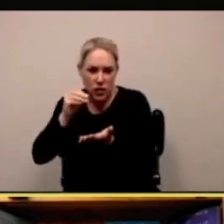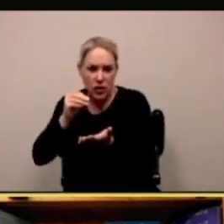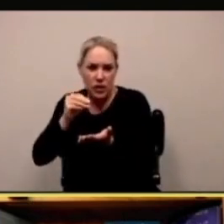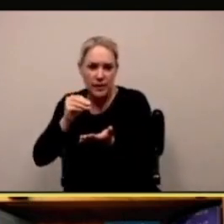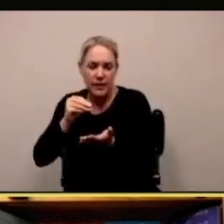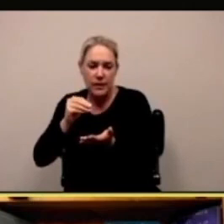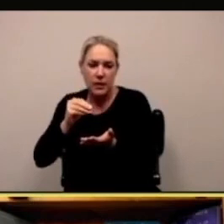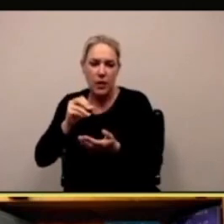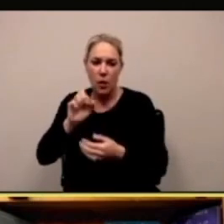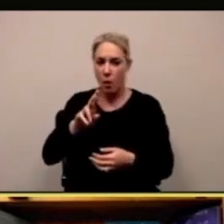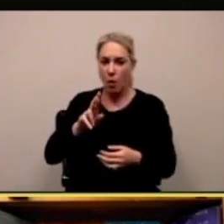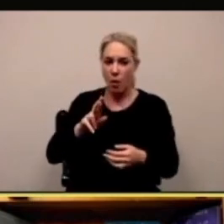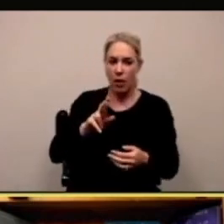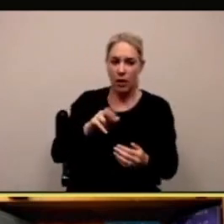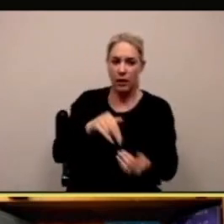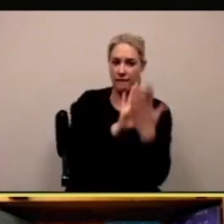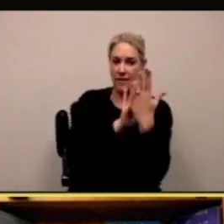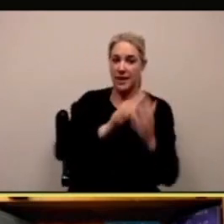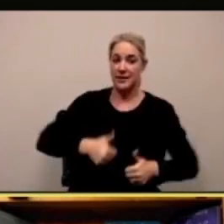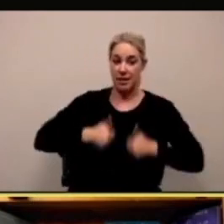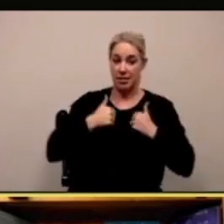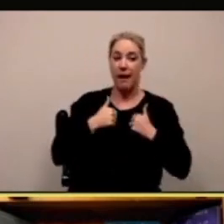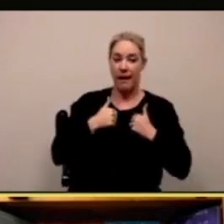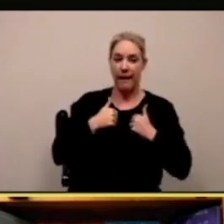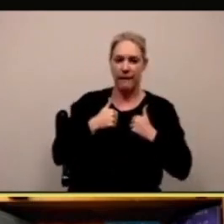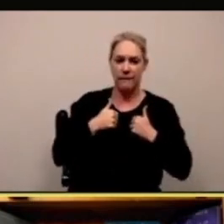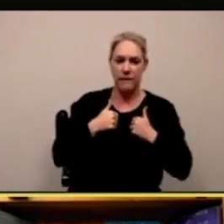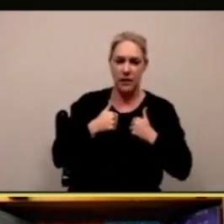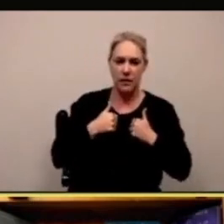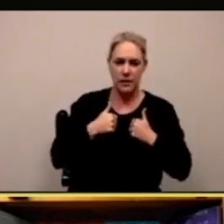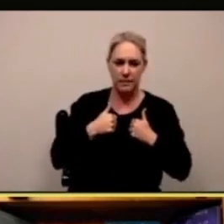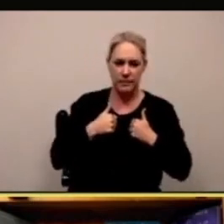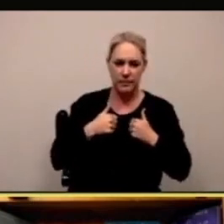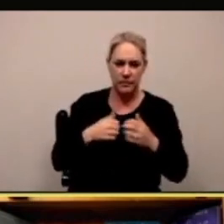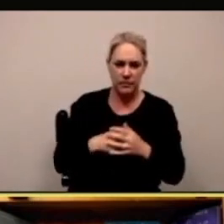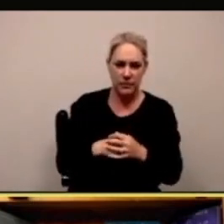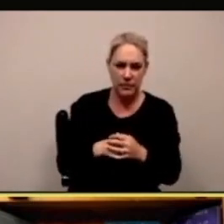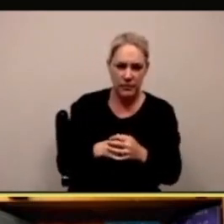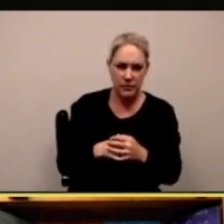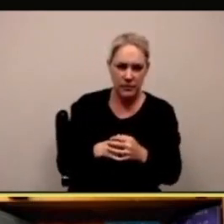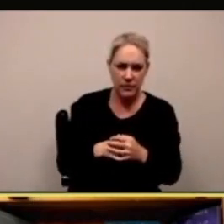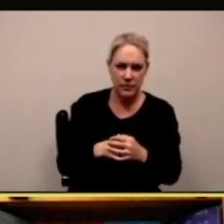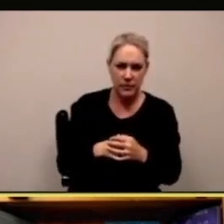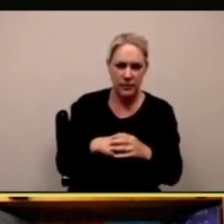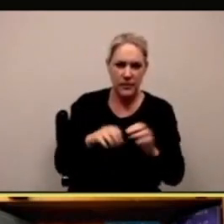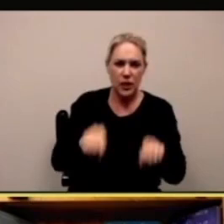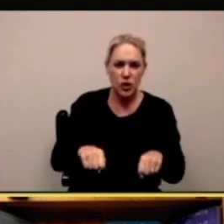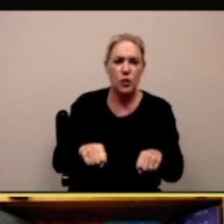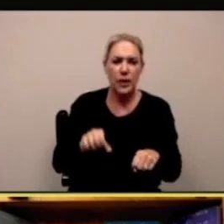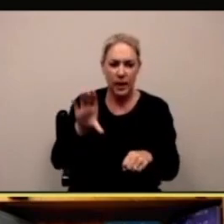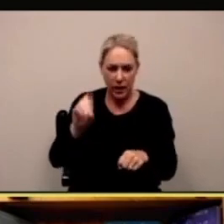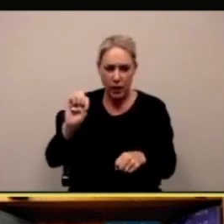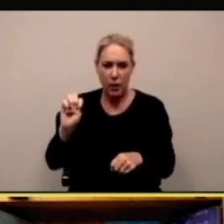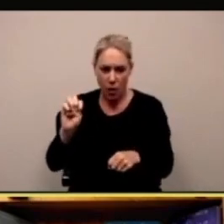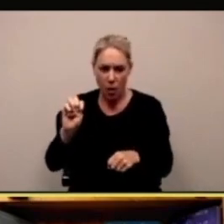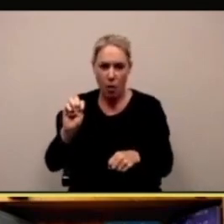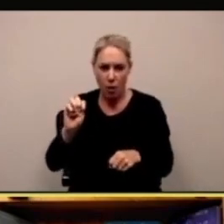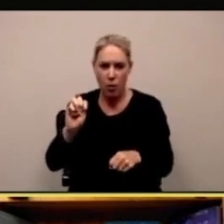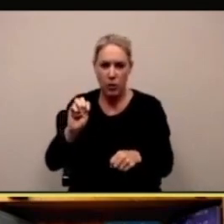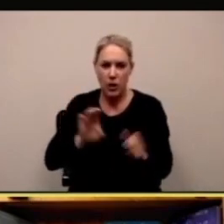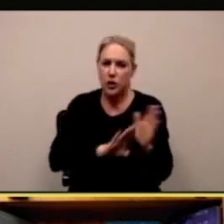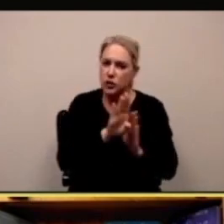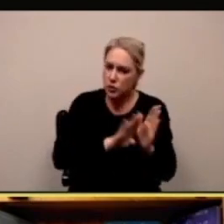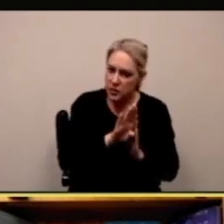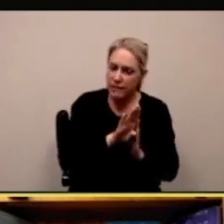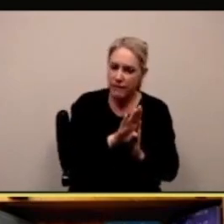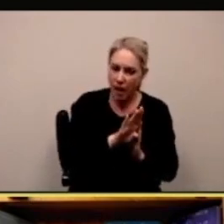life, and the aspect of how you basically able to code, be able to give instructions to learn